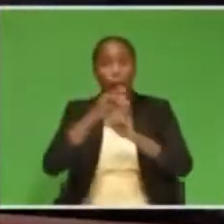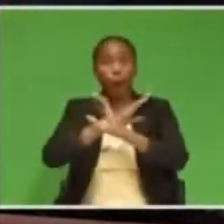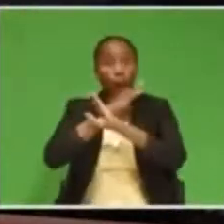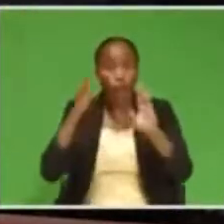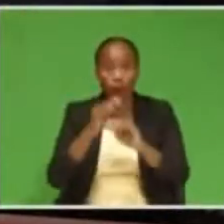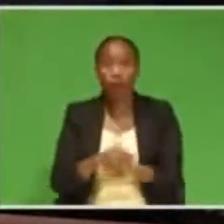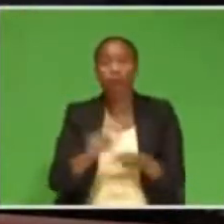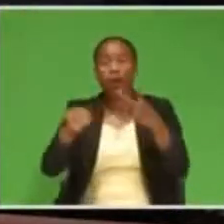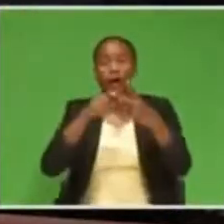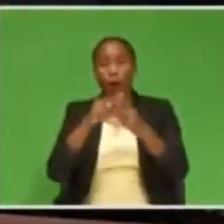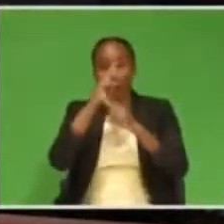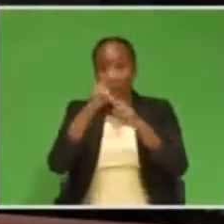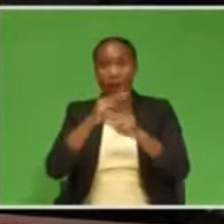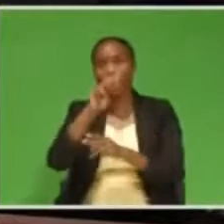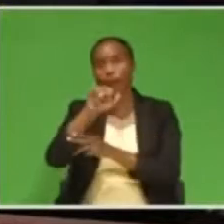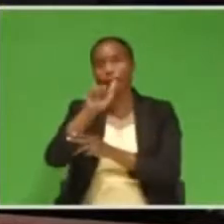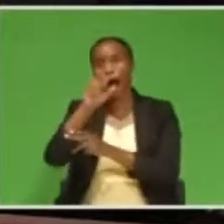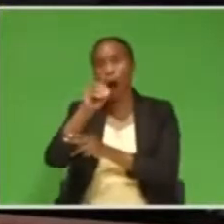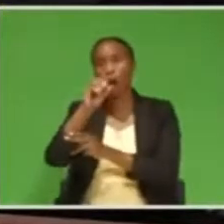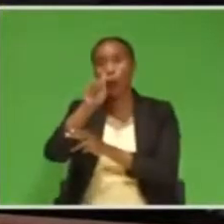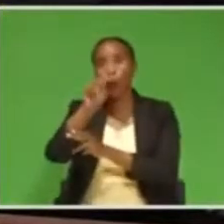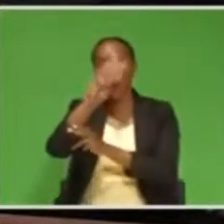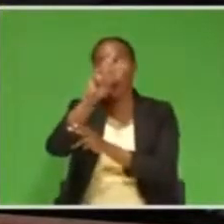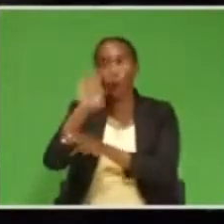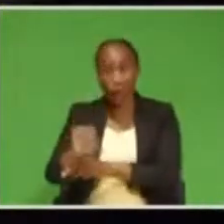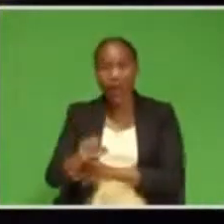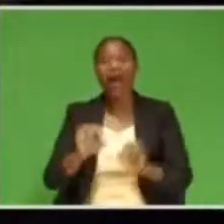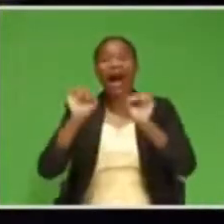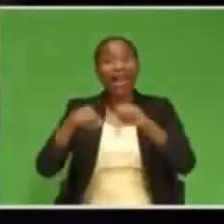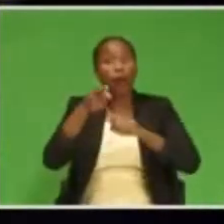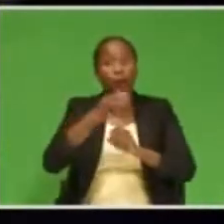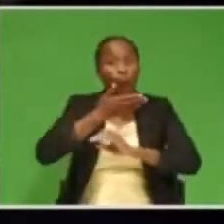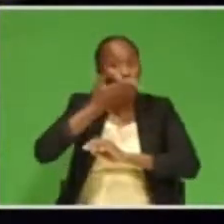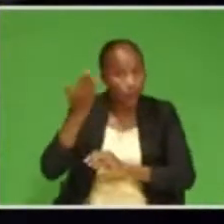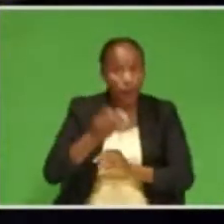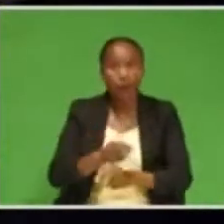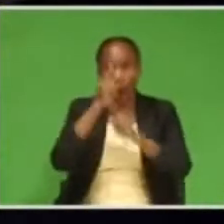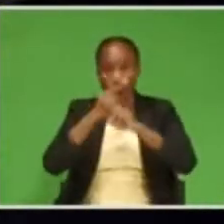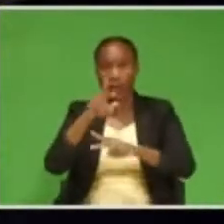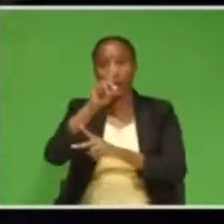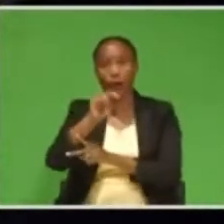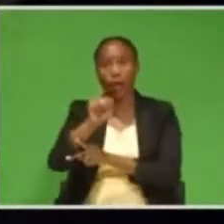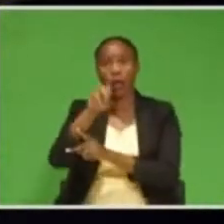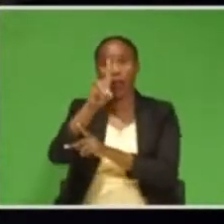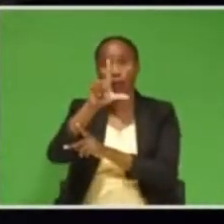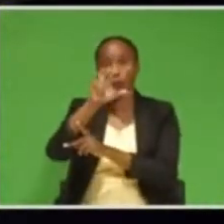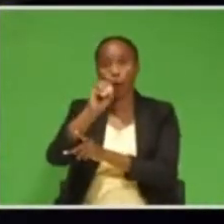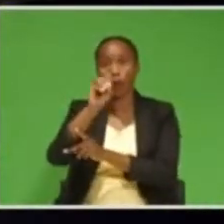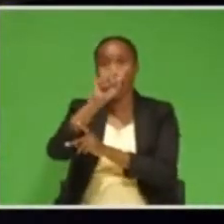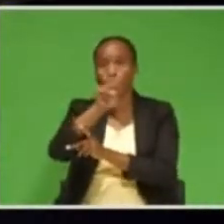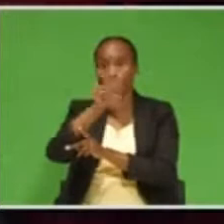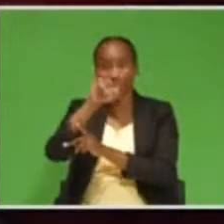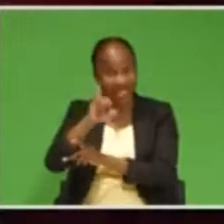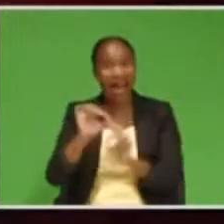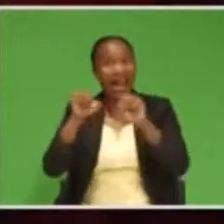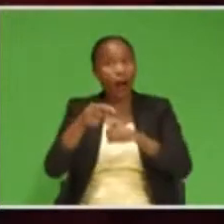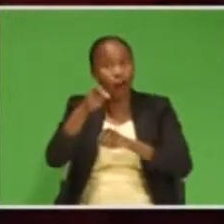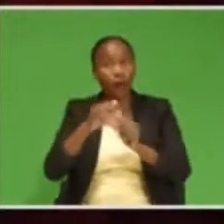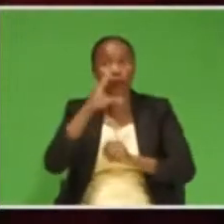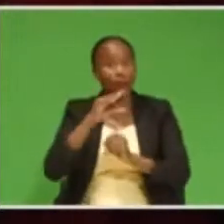I am not allowing you. Honorable Njozi, I am not allowing you to speak.